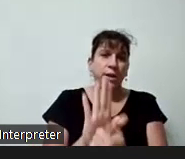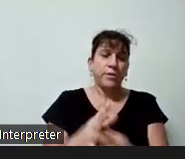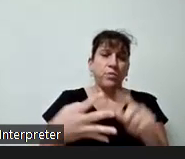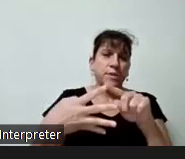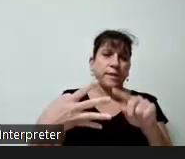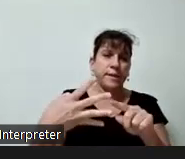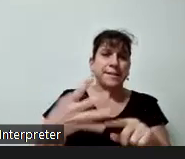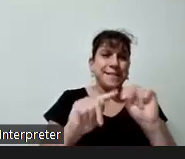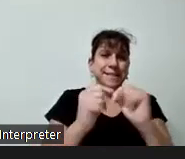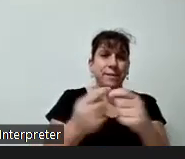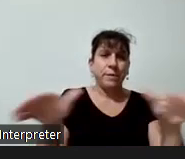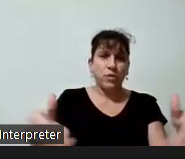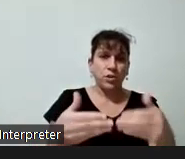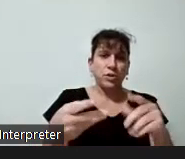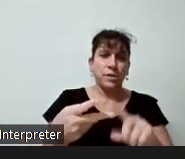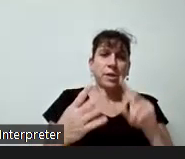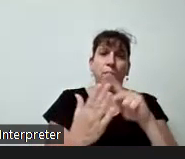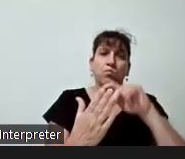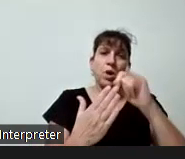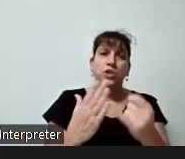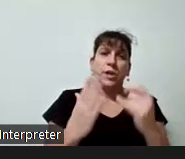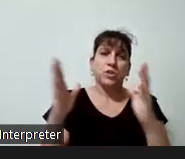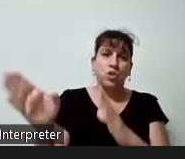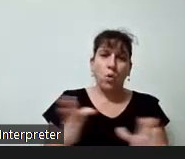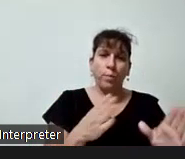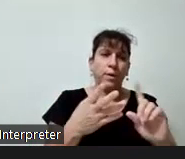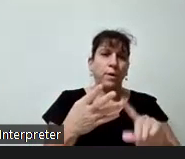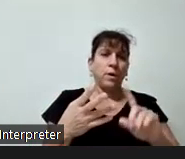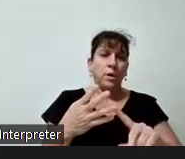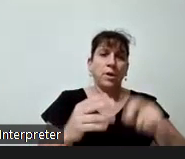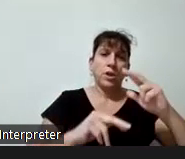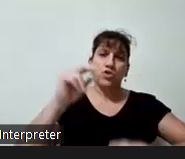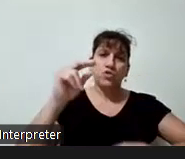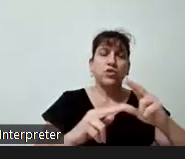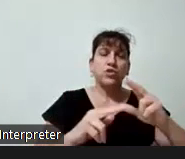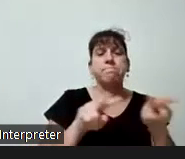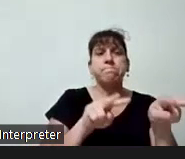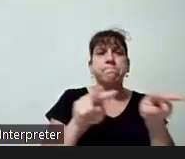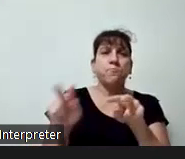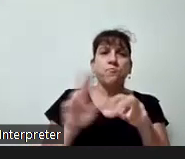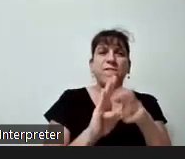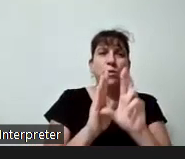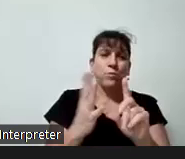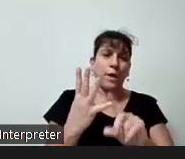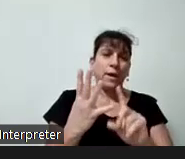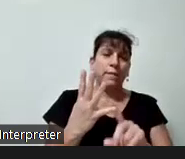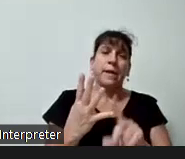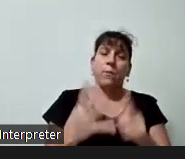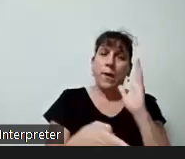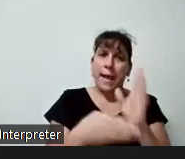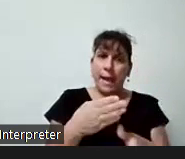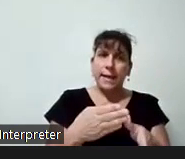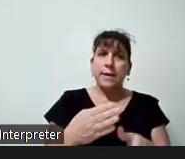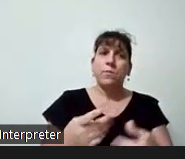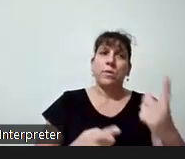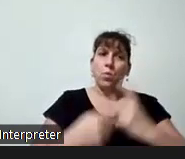following: team introductions, project scope, a construction overview section, and then we will end tonight with